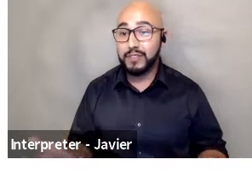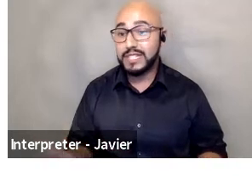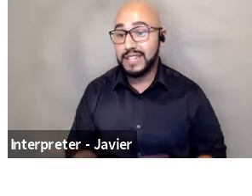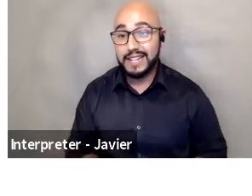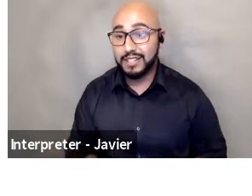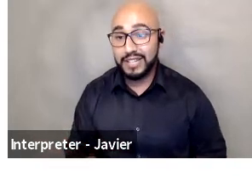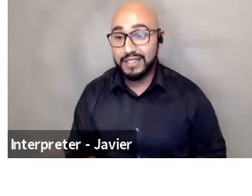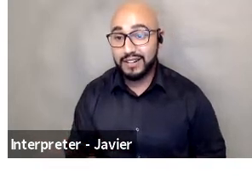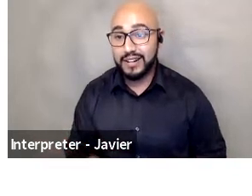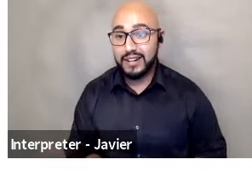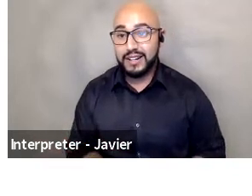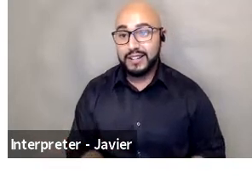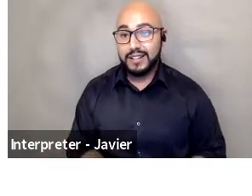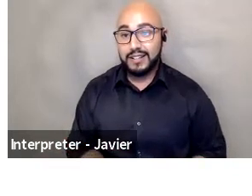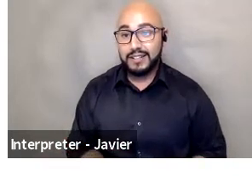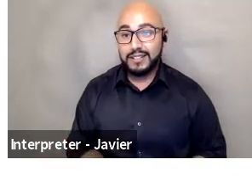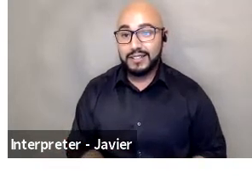not be fluent in ASL either.